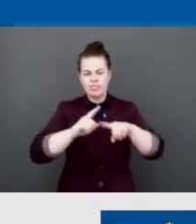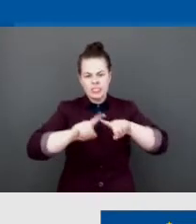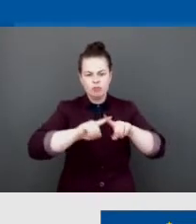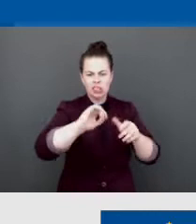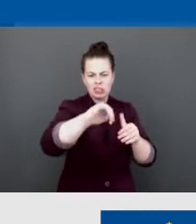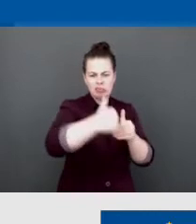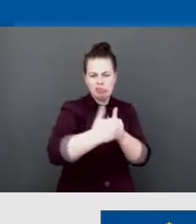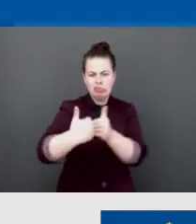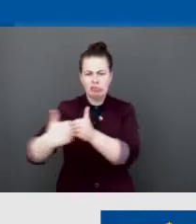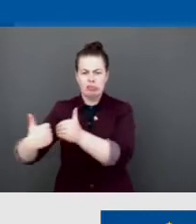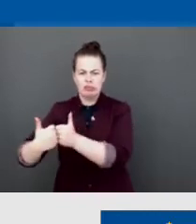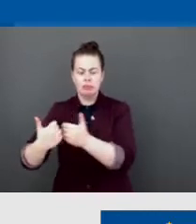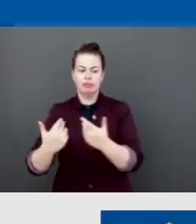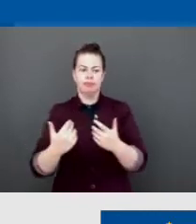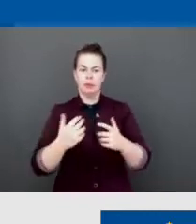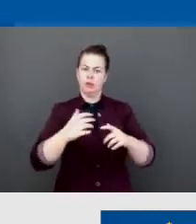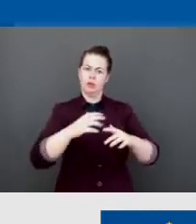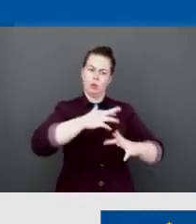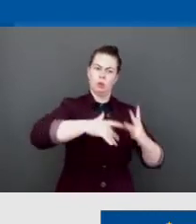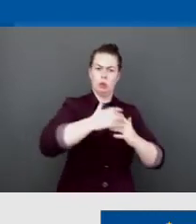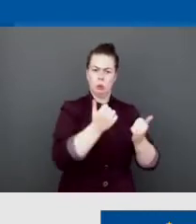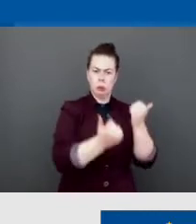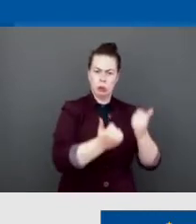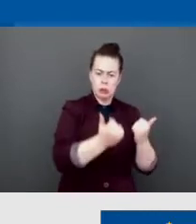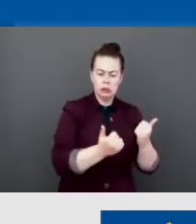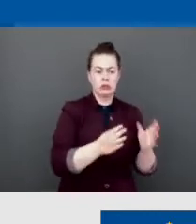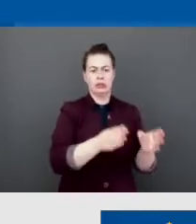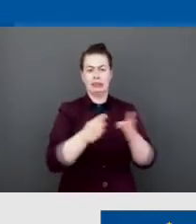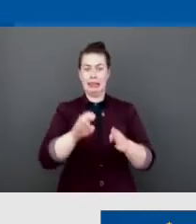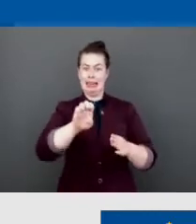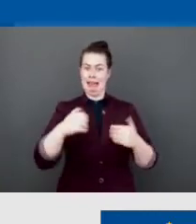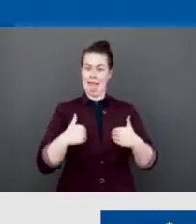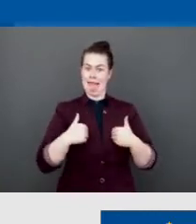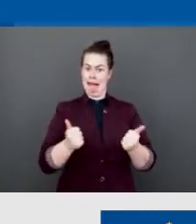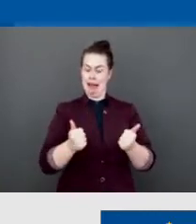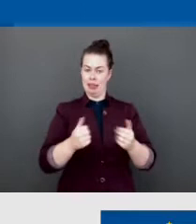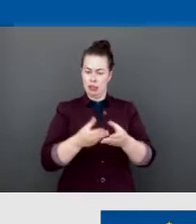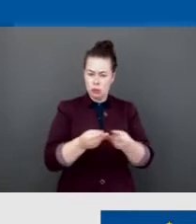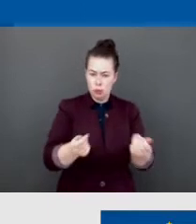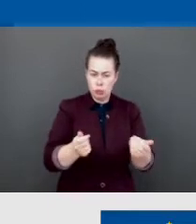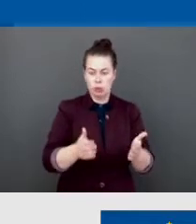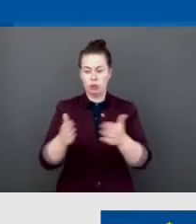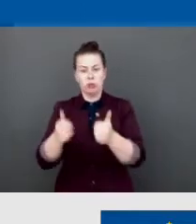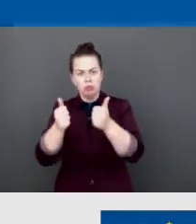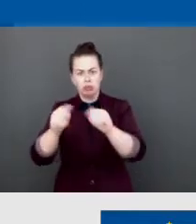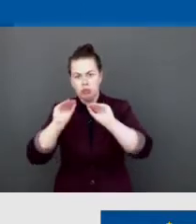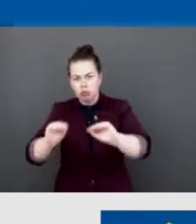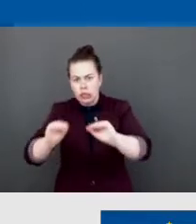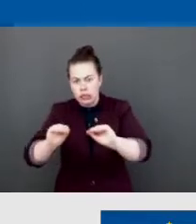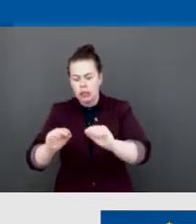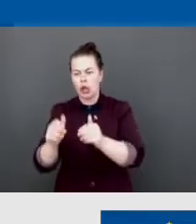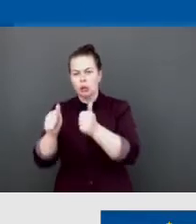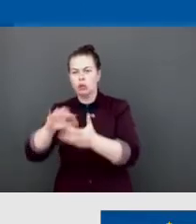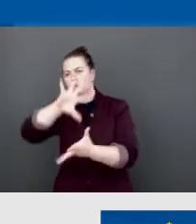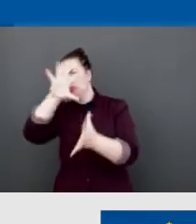Among all challenges, the quality of social assistance, integration of e-health solutions, professional